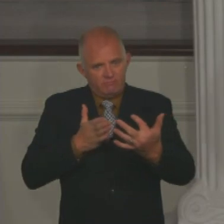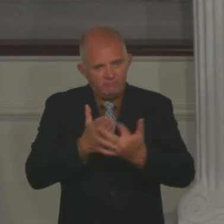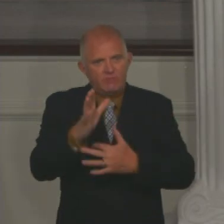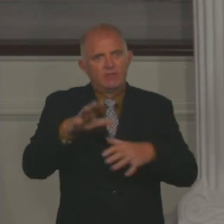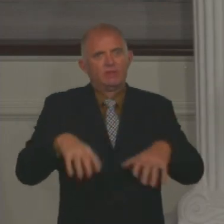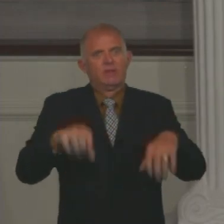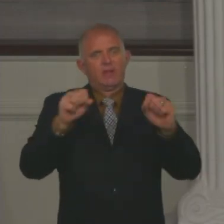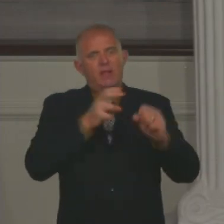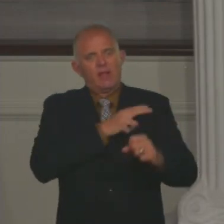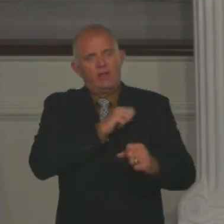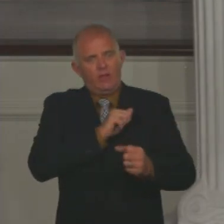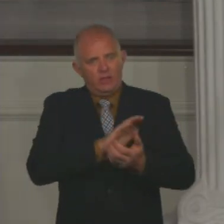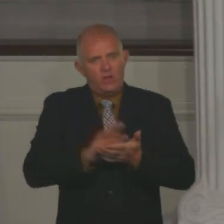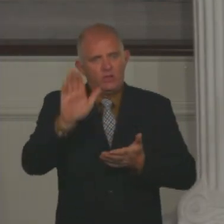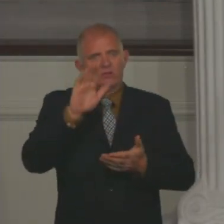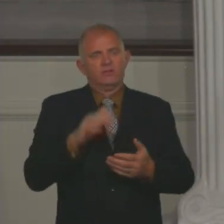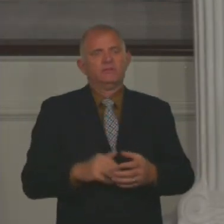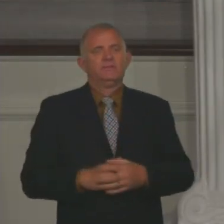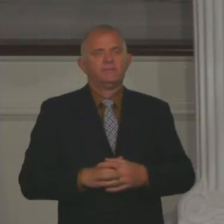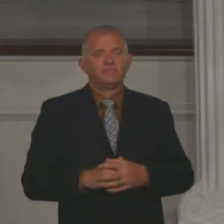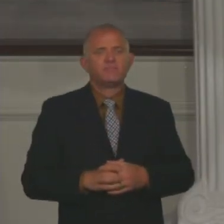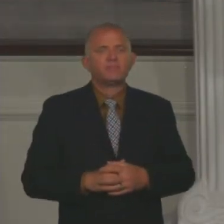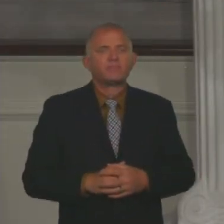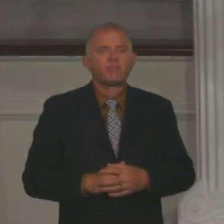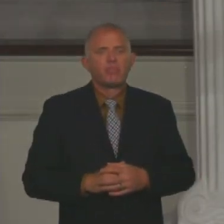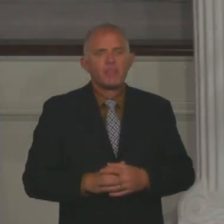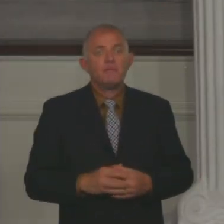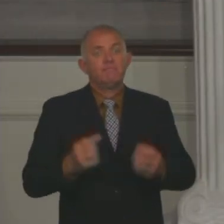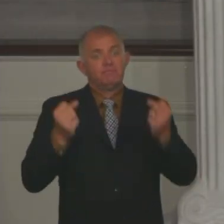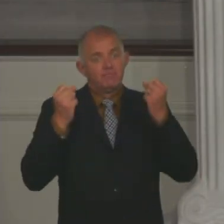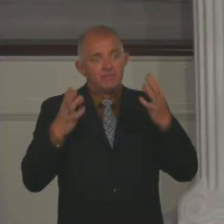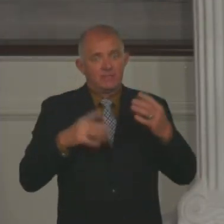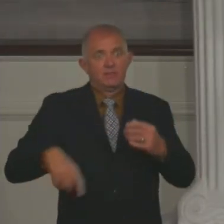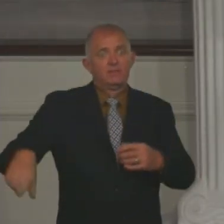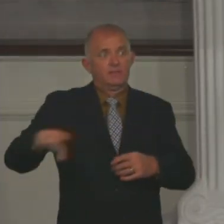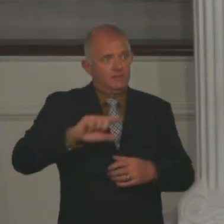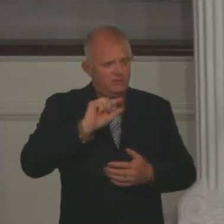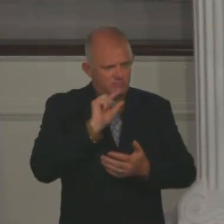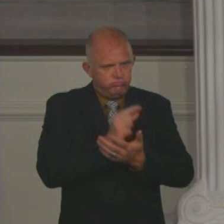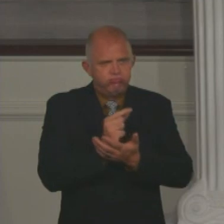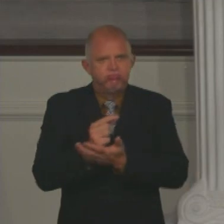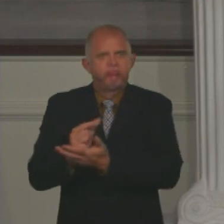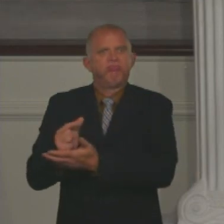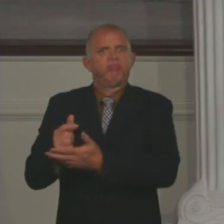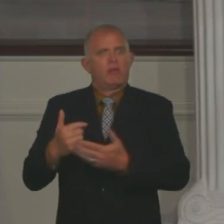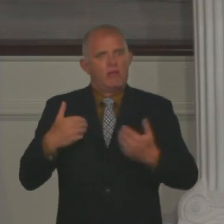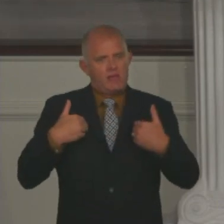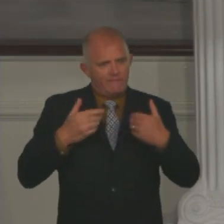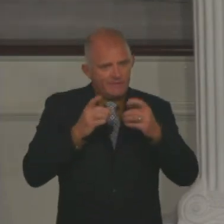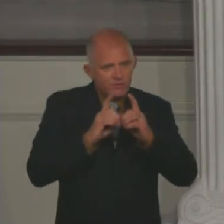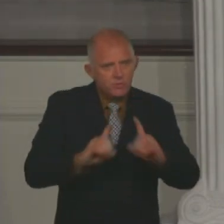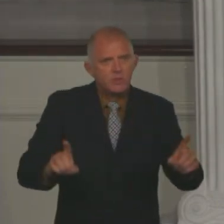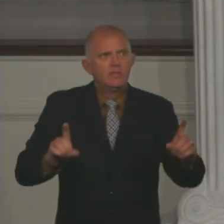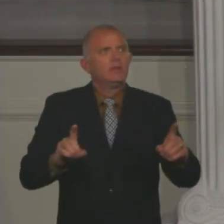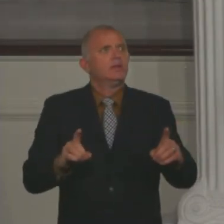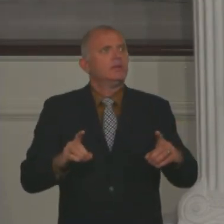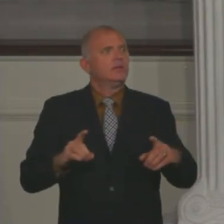Anderson College. Many, many of those have graduated and have degrees. Many of them have,